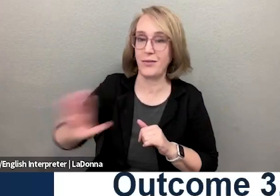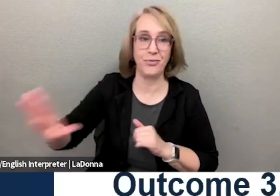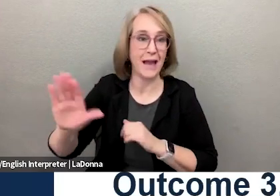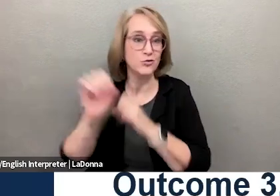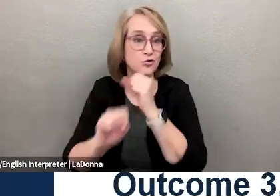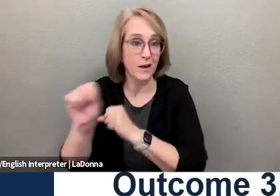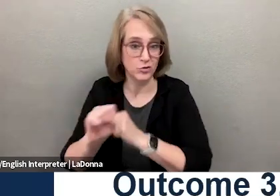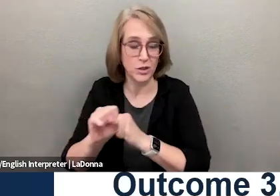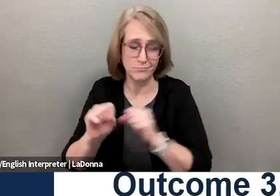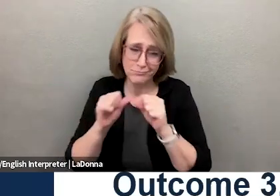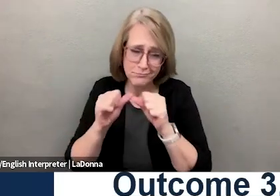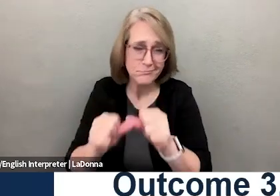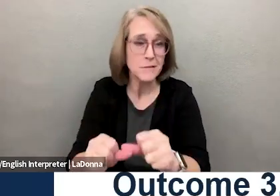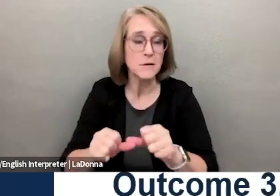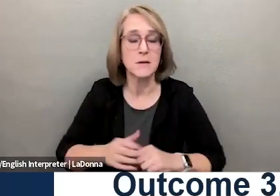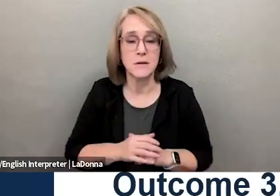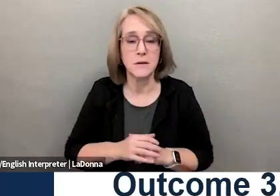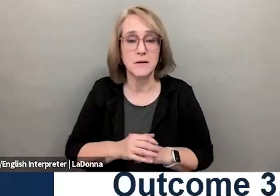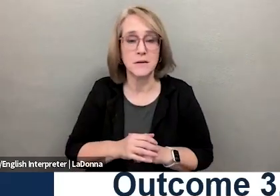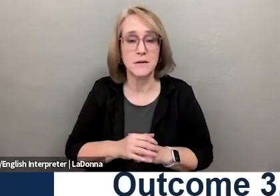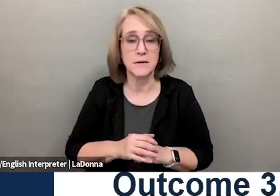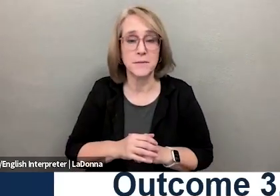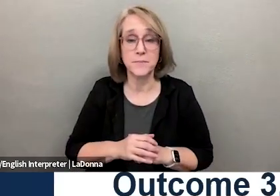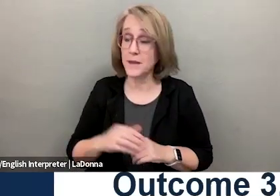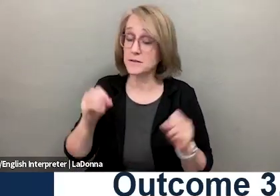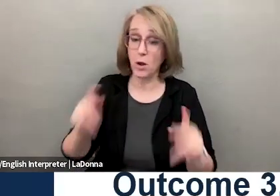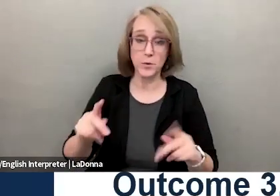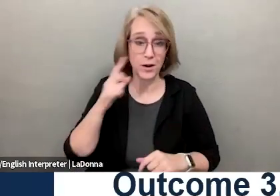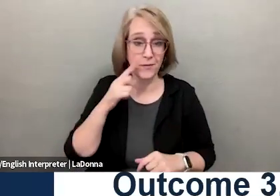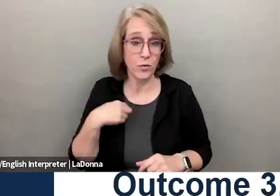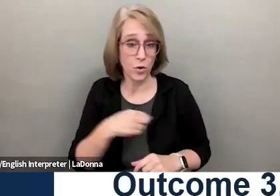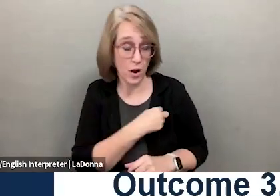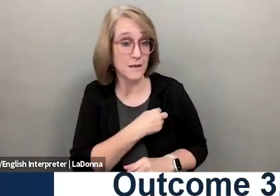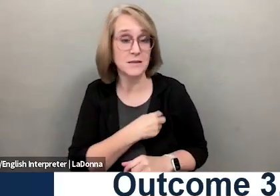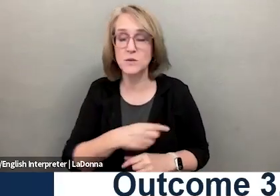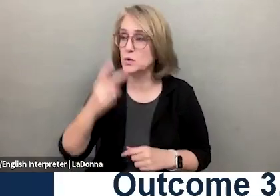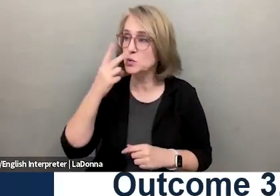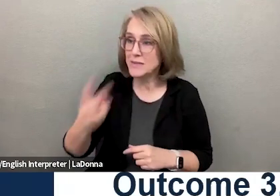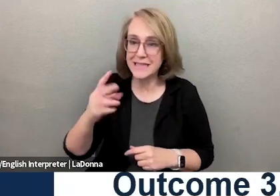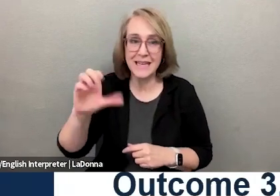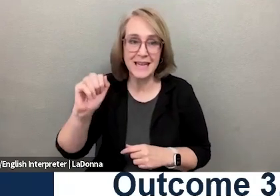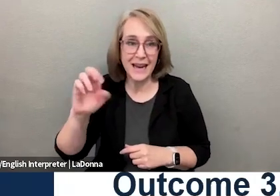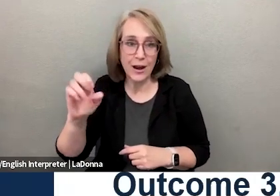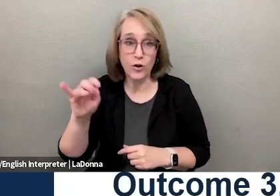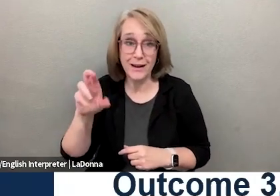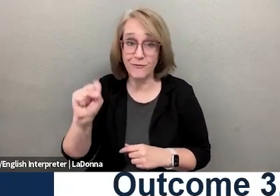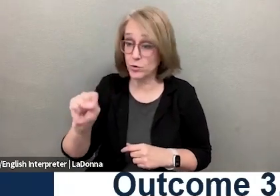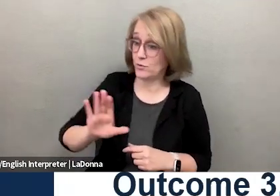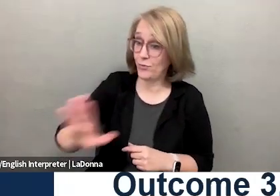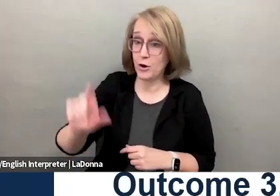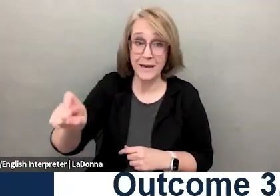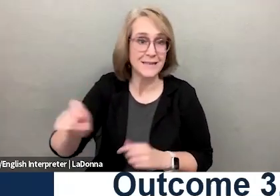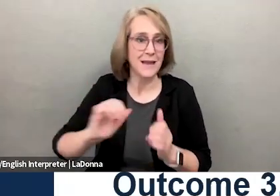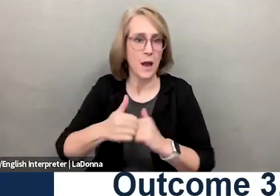an opportunity for us to, it's a dynamic opportunity to us to meet the needs of caregivers over time. It